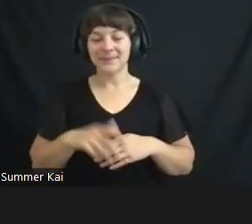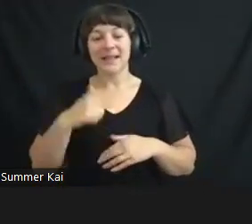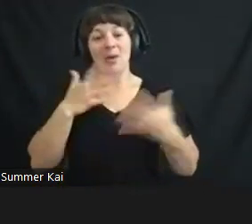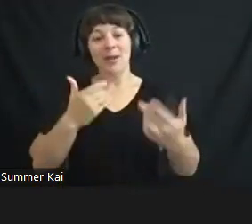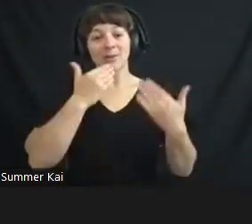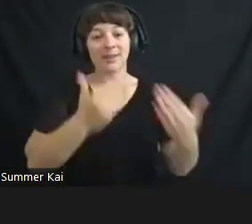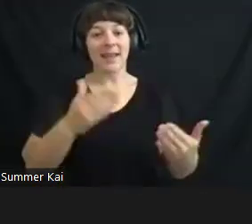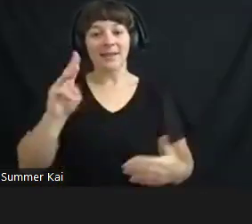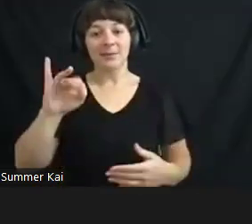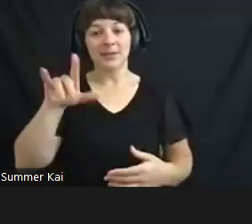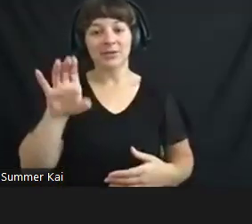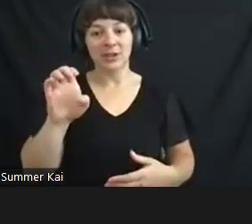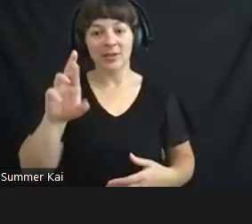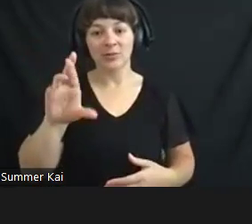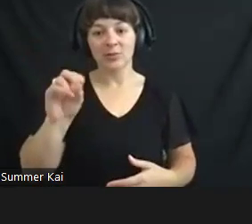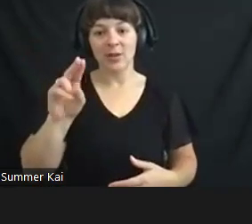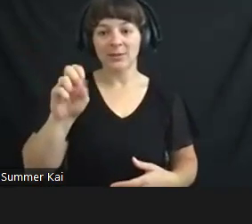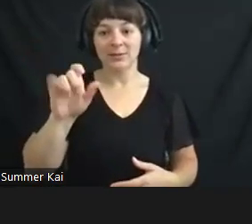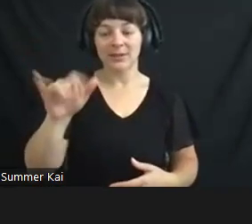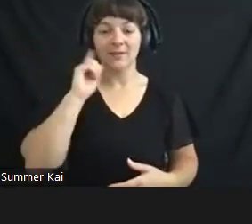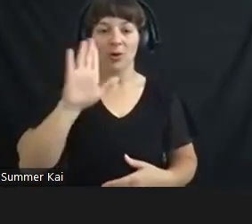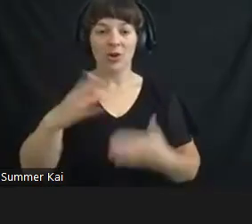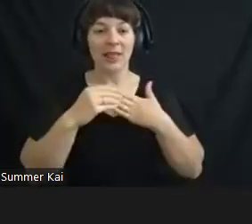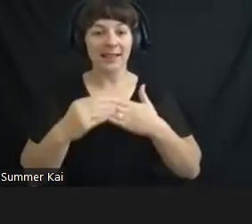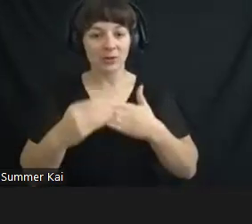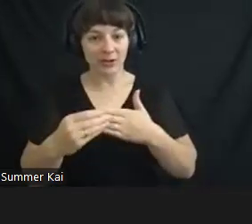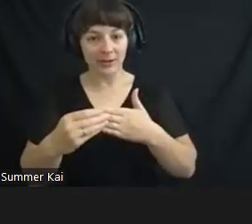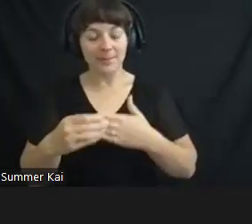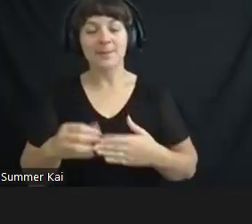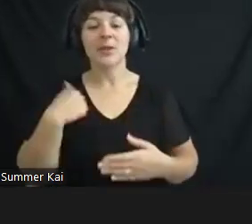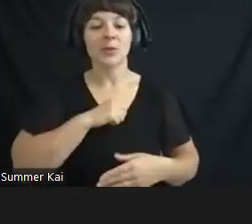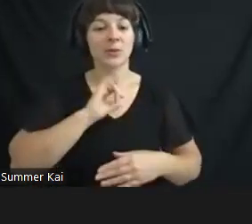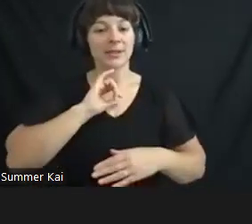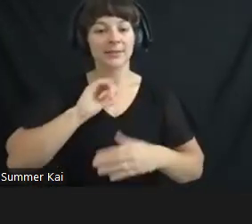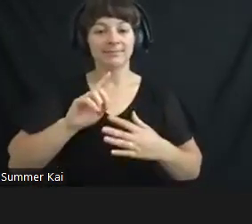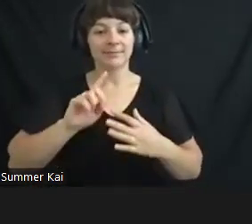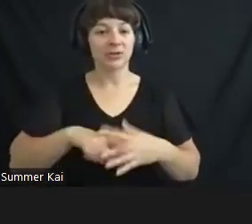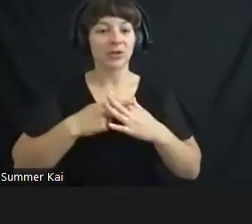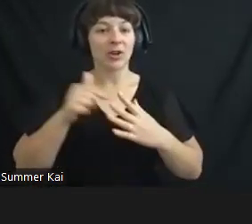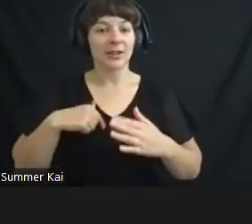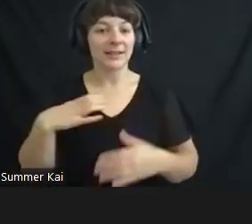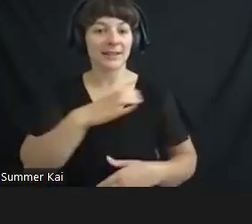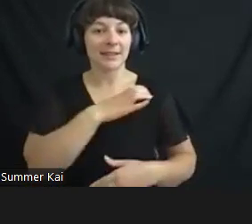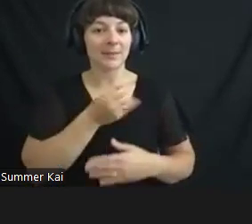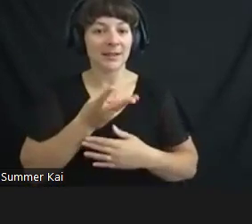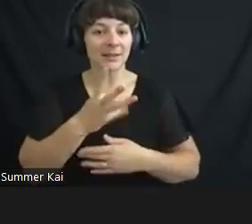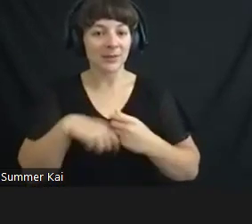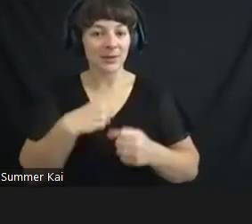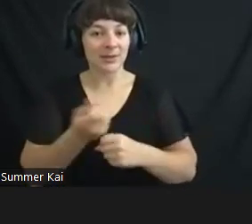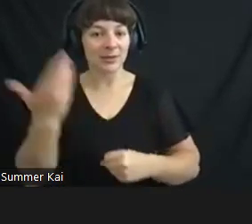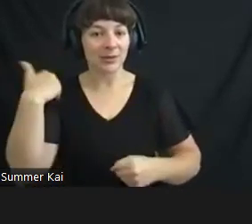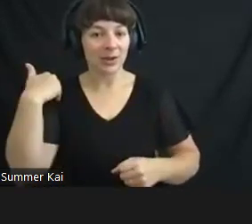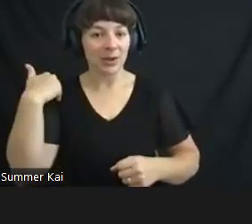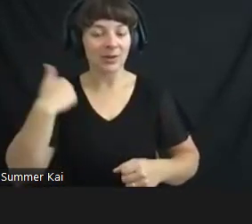Michelle Rousey for her leadership. I think, we started this committee a few years ago